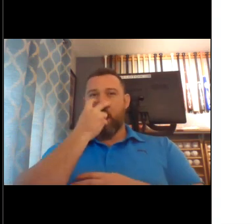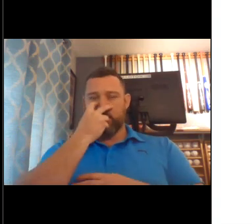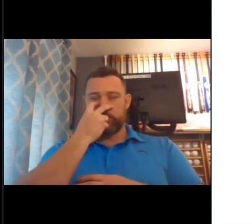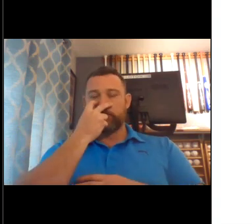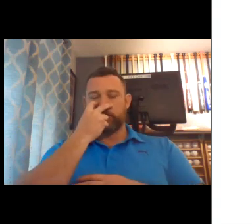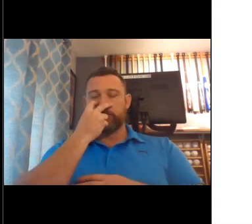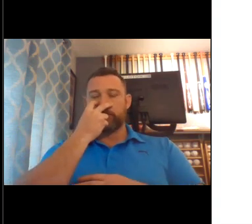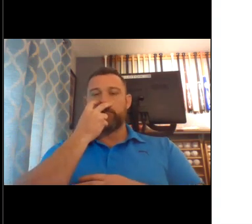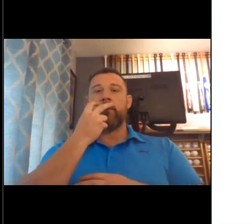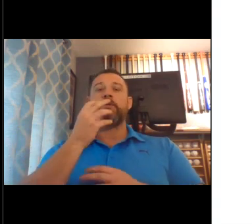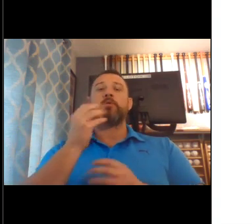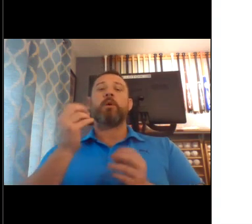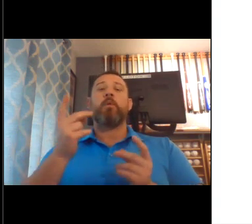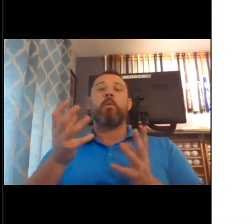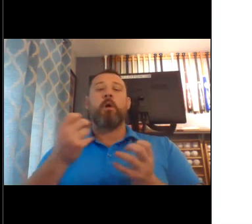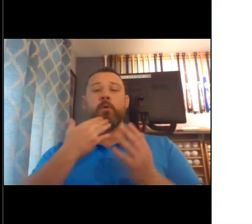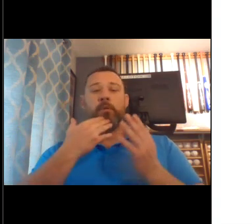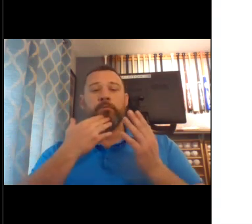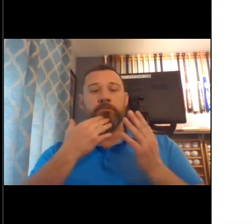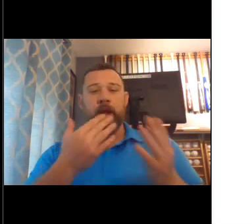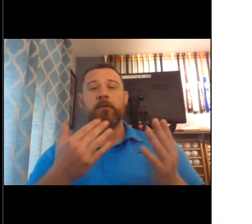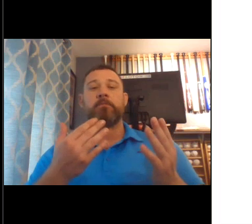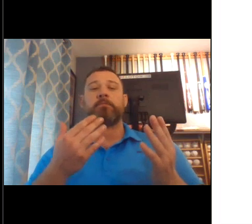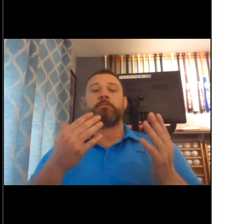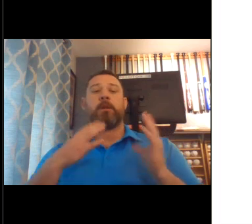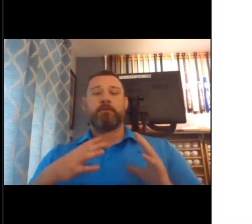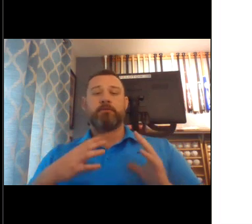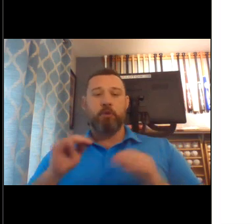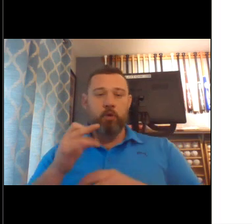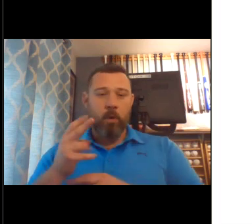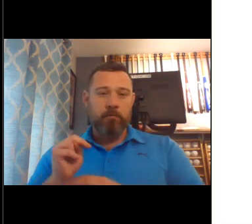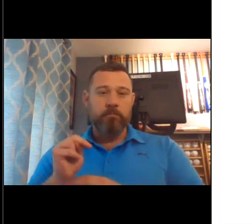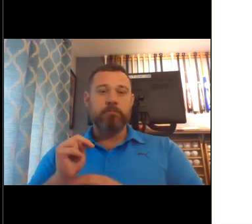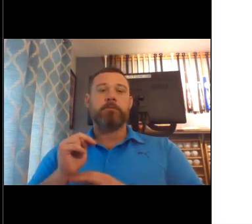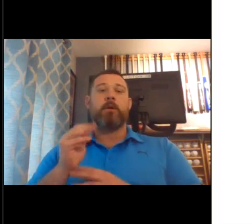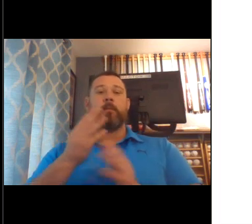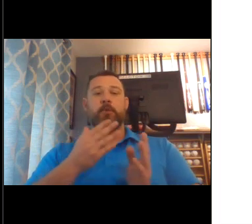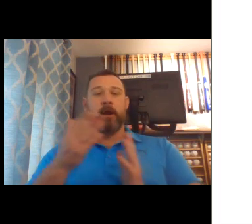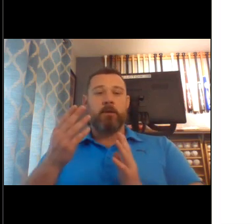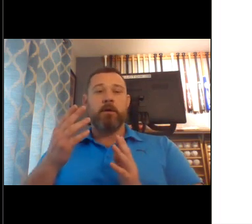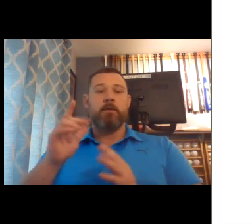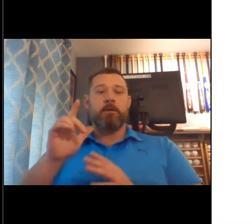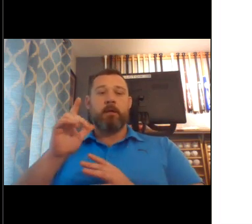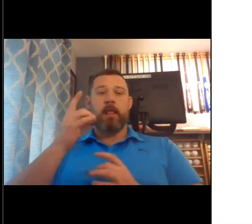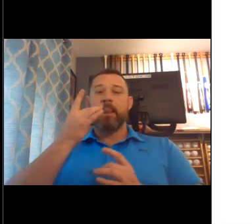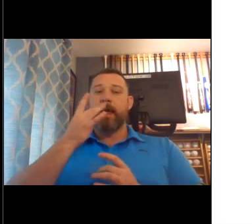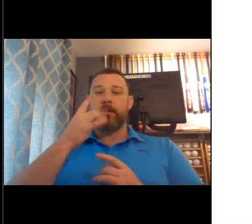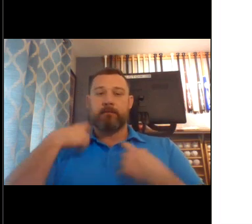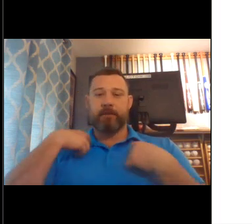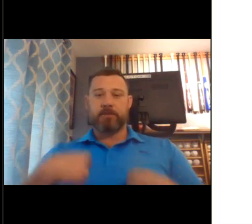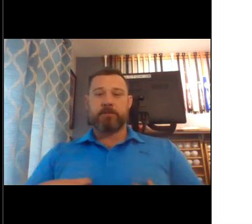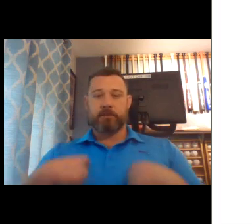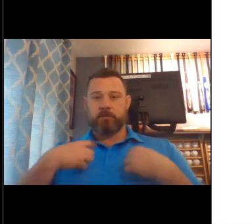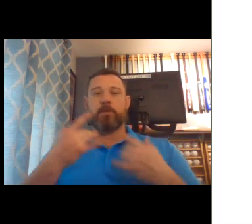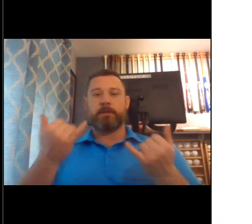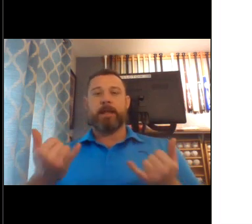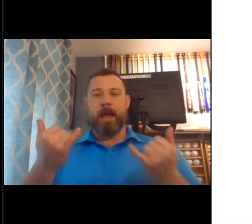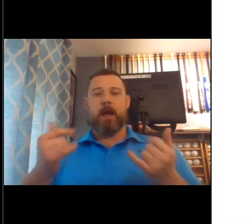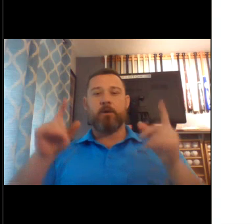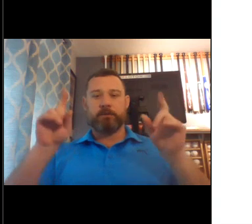and I want to thank Commissioner Norton for bringing an LED lighted vest to my attention. We are now testing those